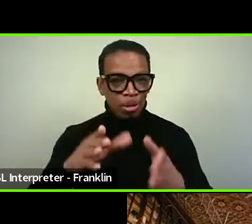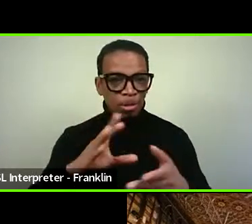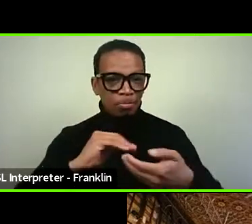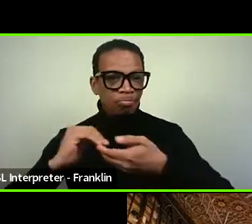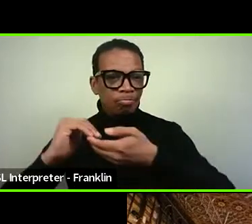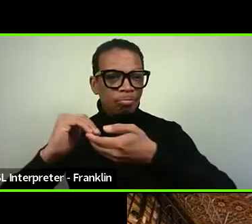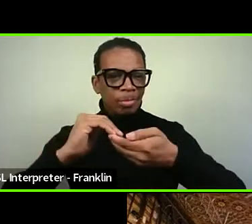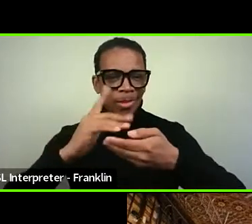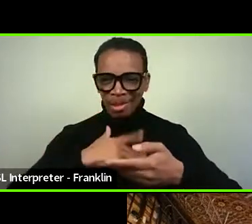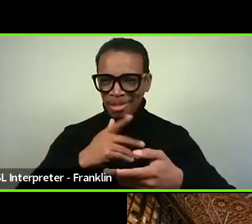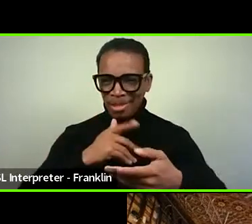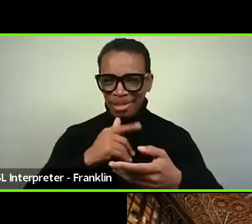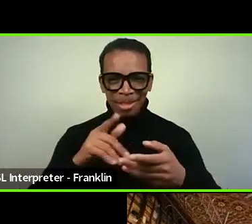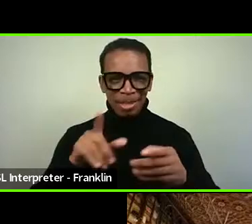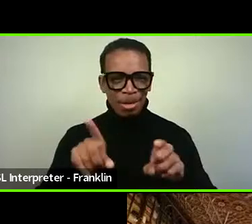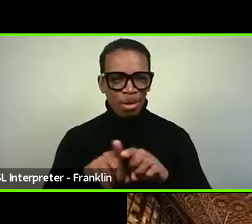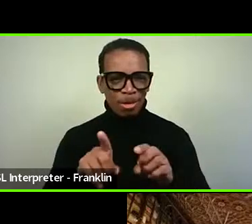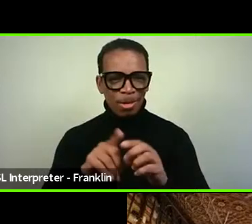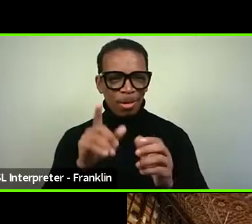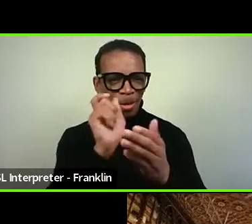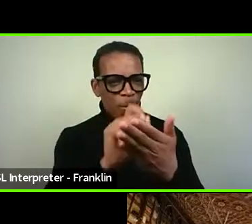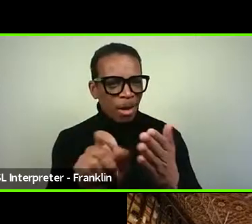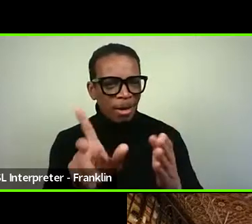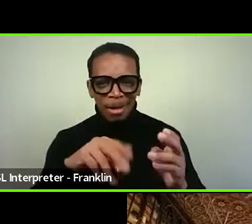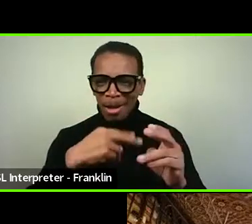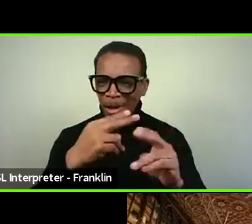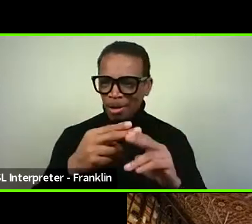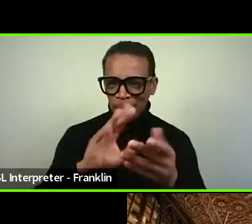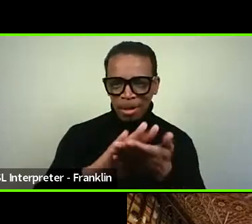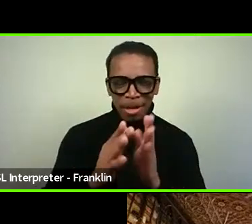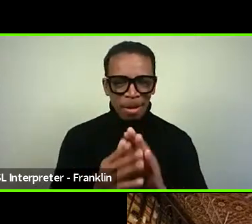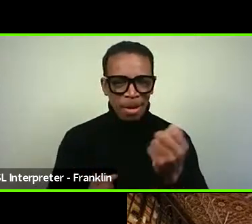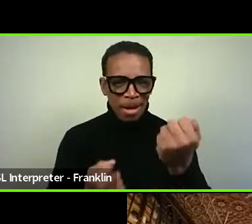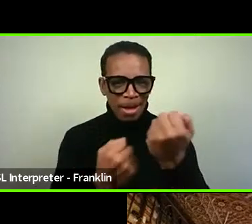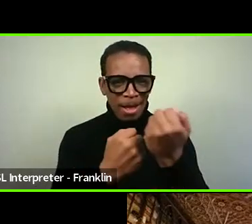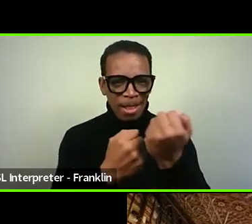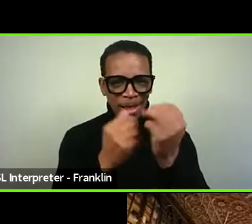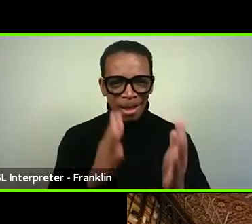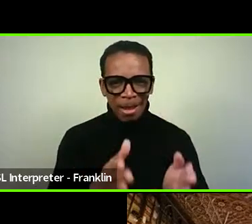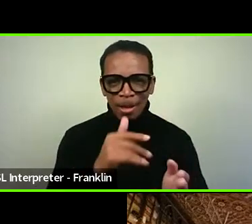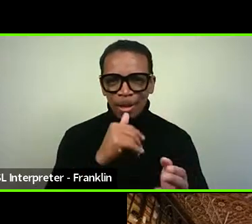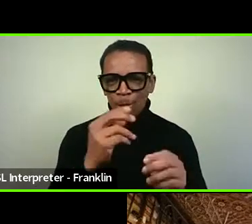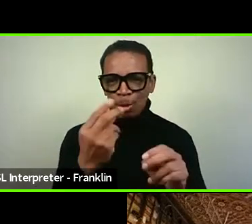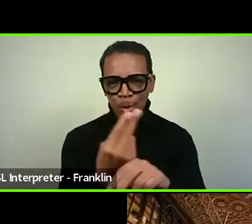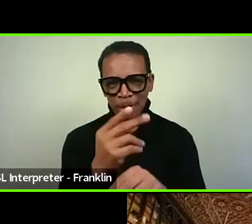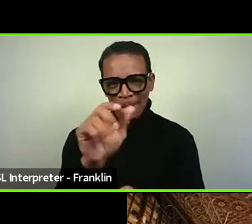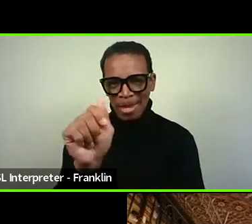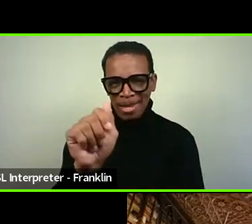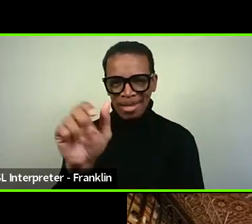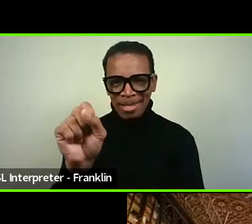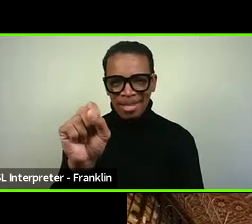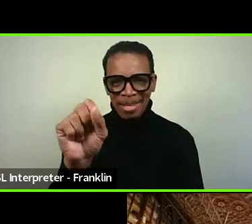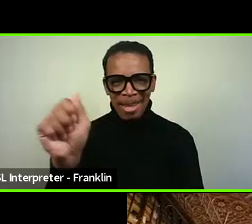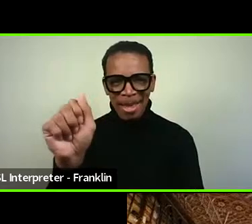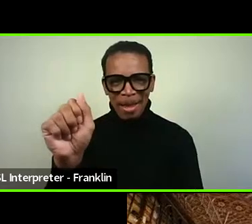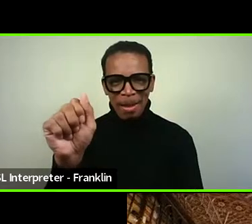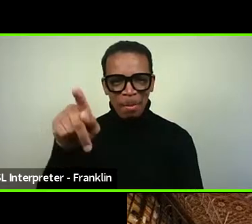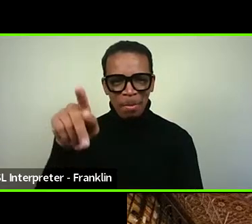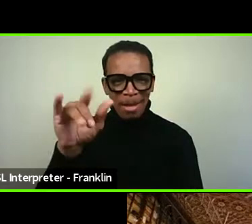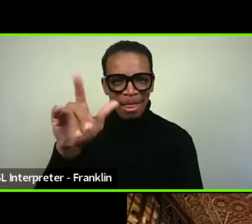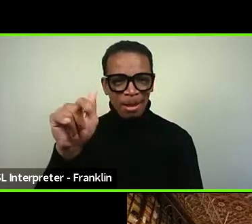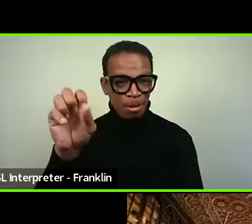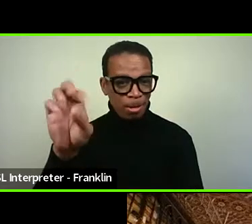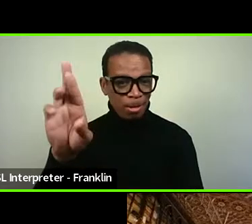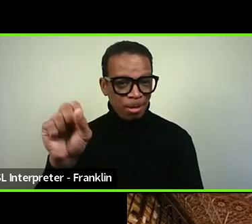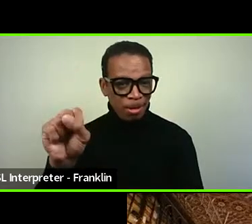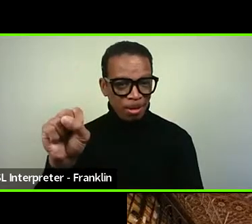the author of How to Be an Ally and Create Inclusion using the ACA Pillars 3-step approach.